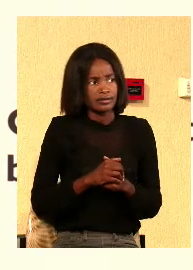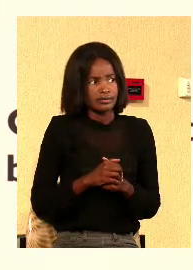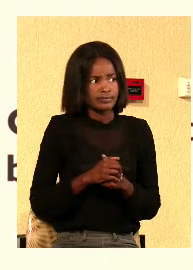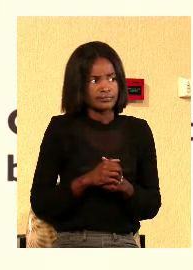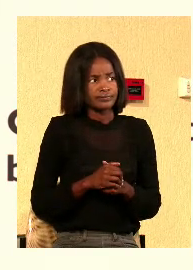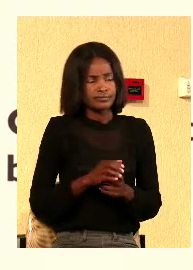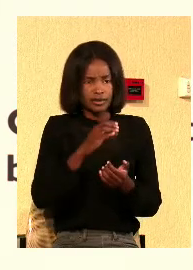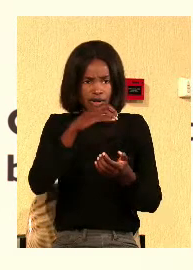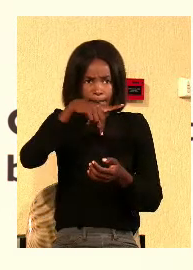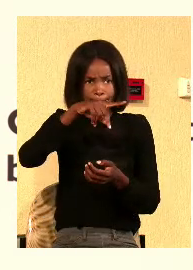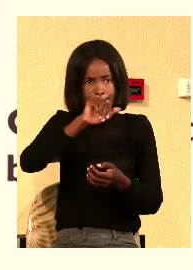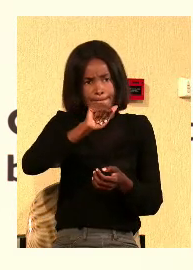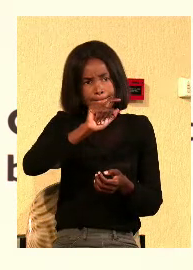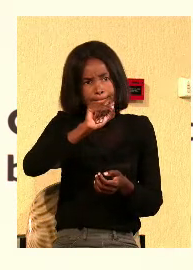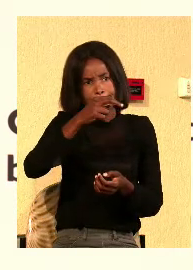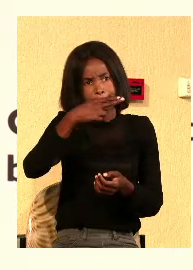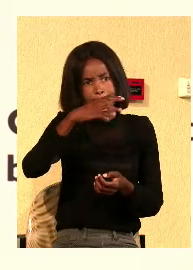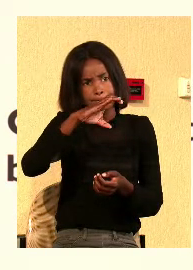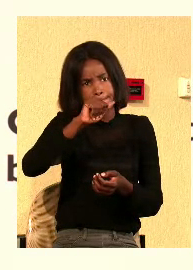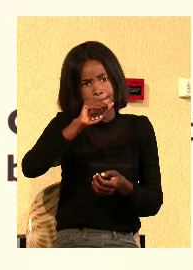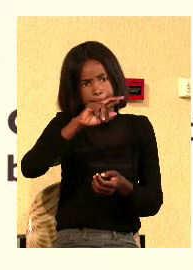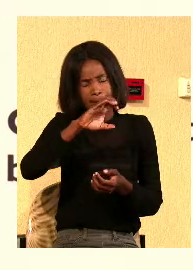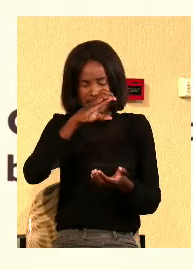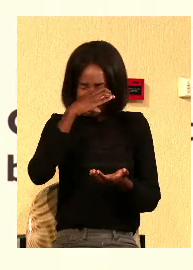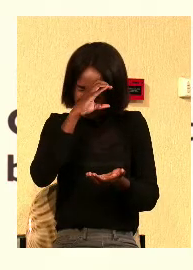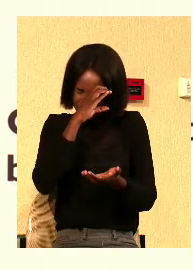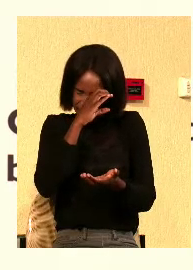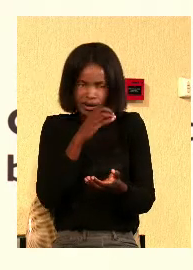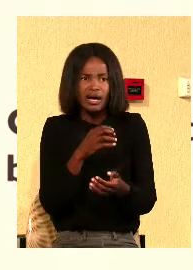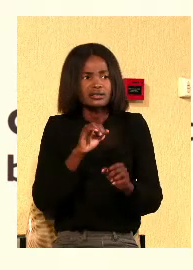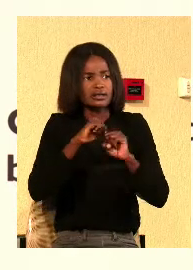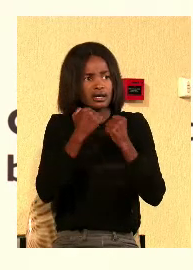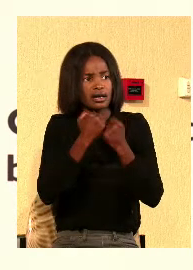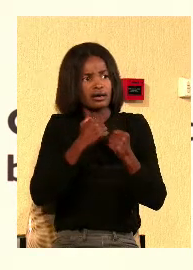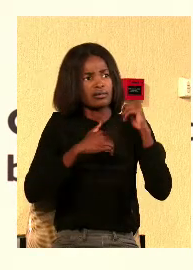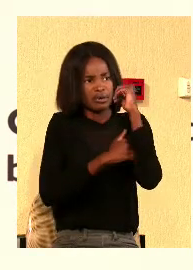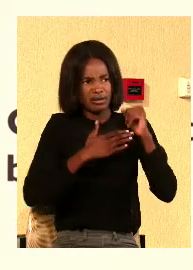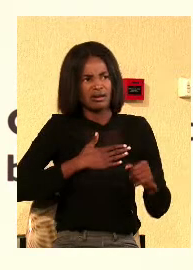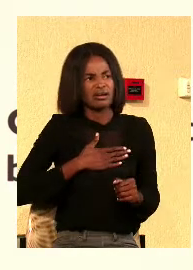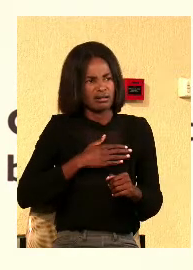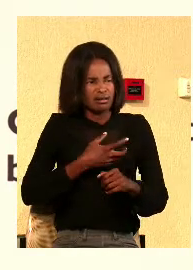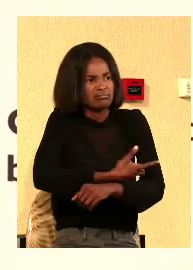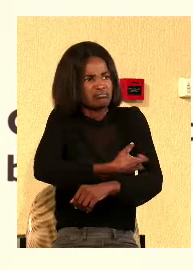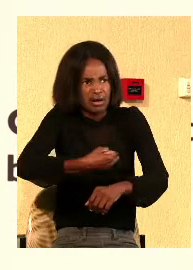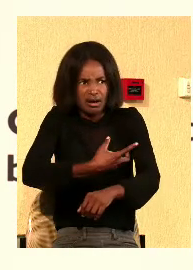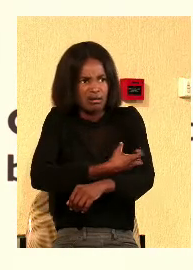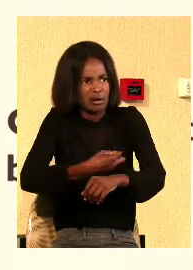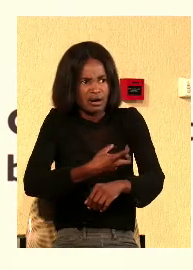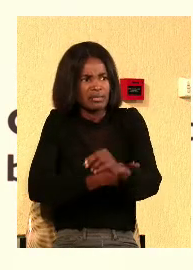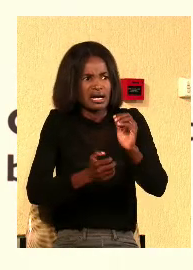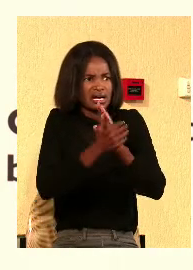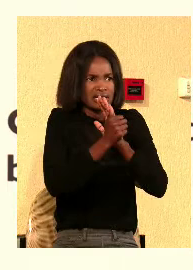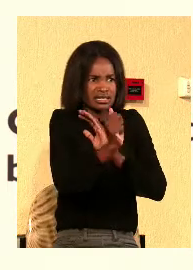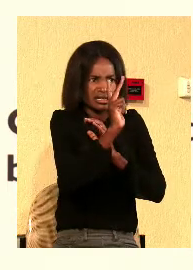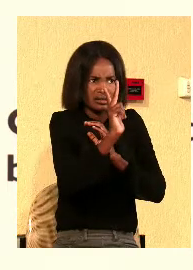lab, PathCare, and we are doing well. We are ready. As